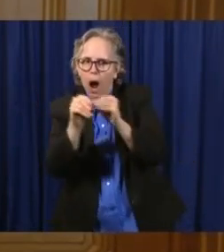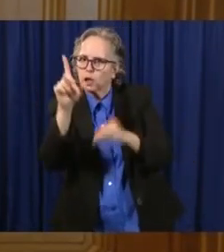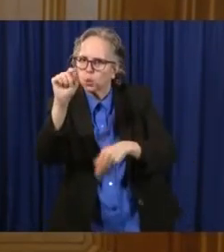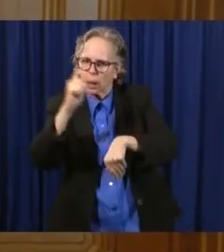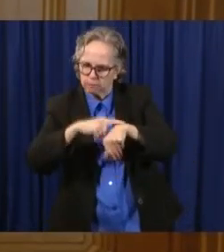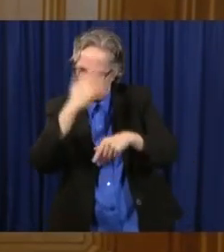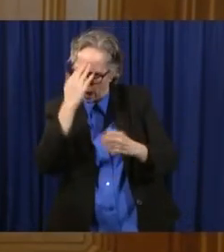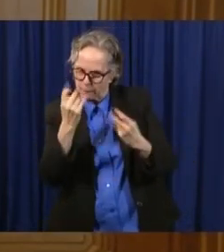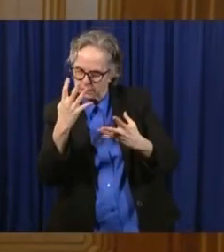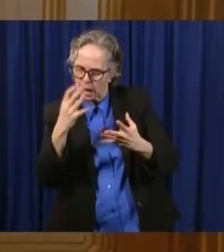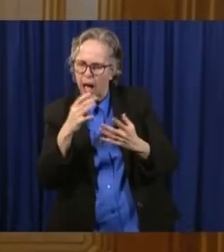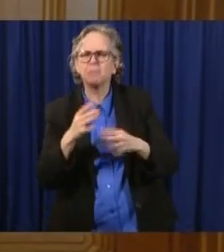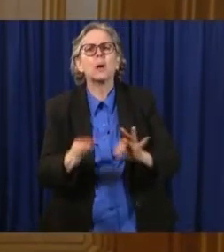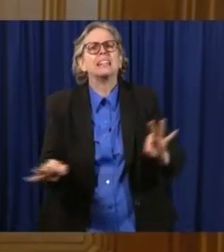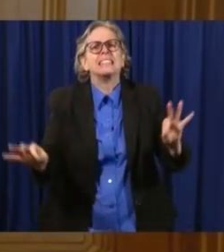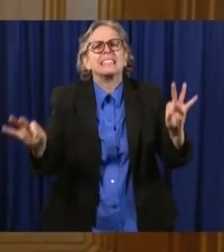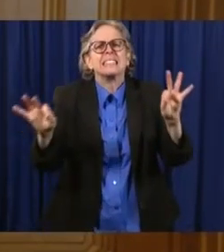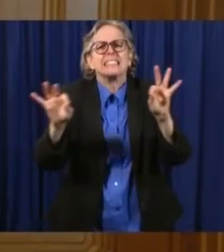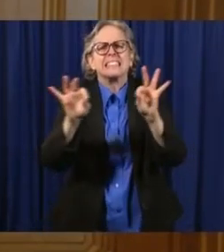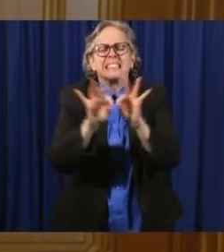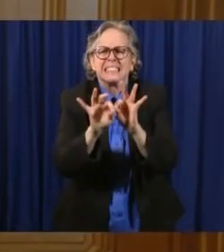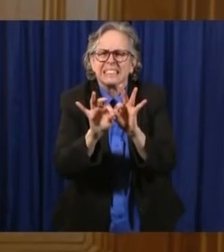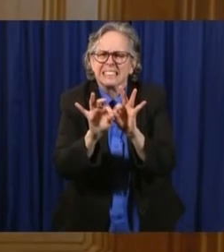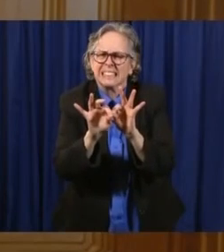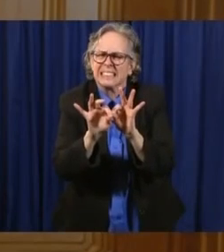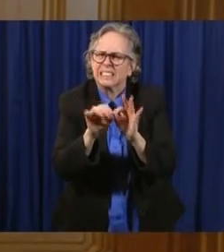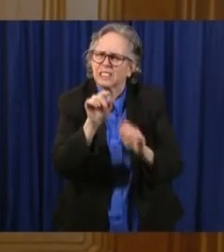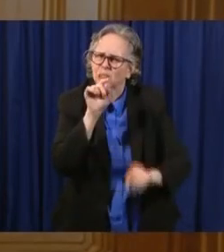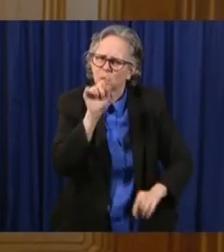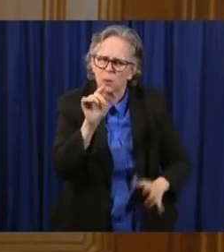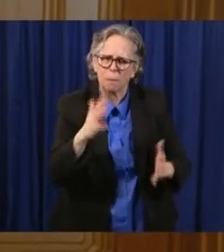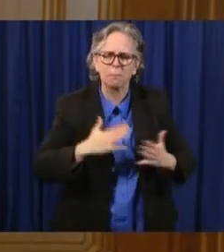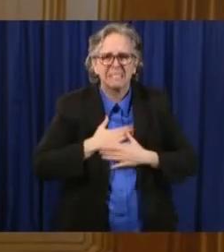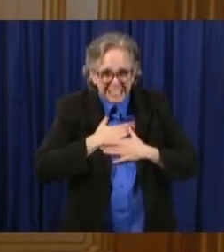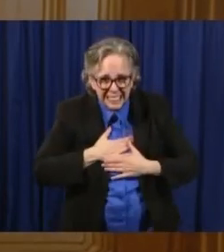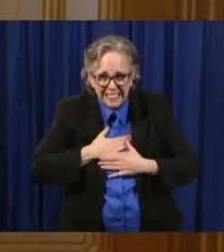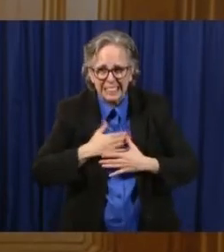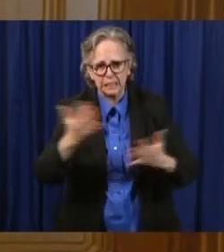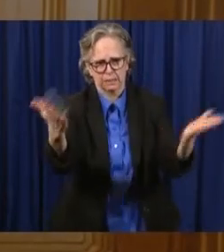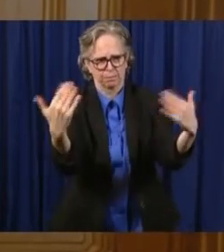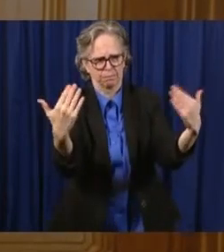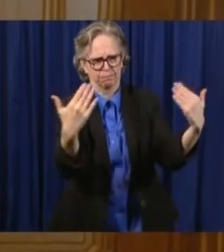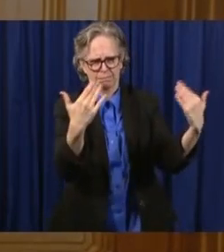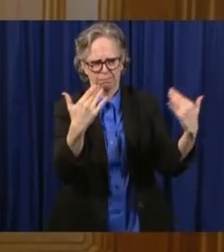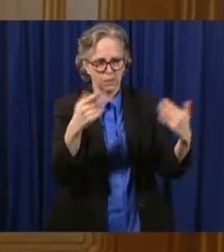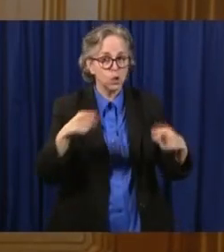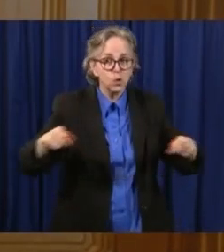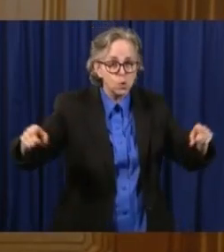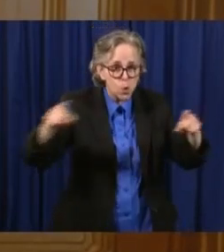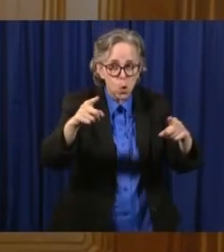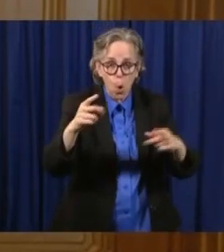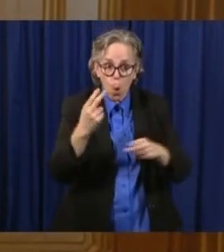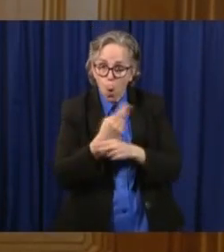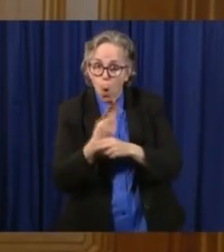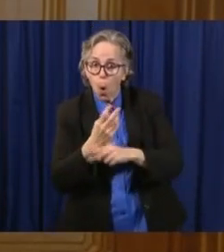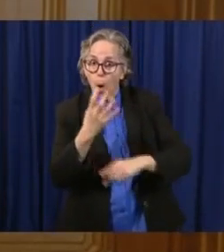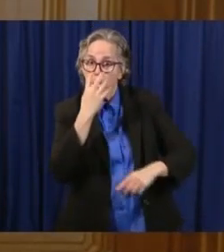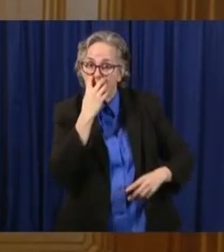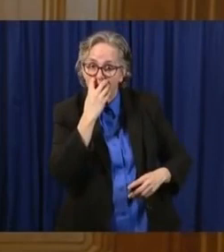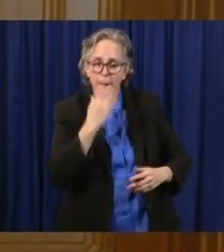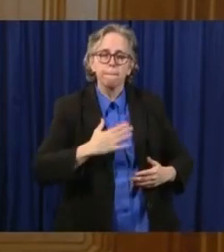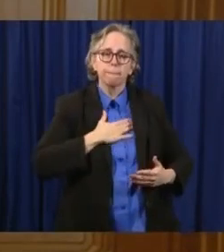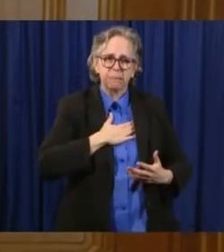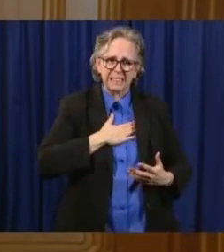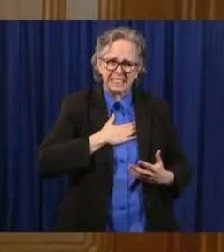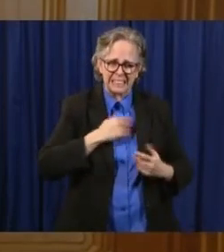very important. And I would say to everyone who has these masks, it's important to